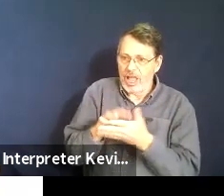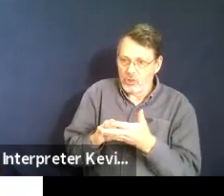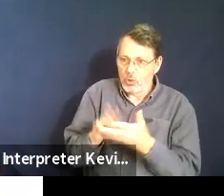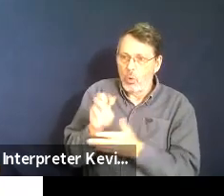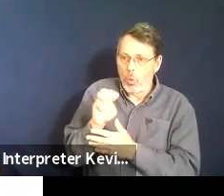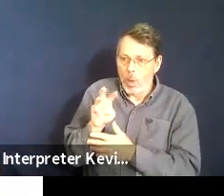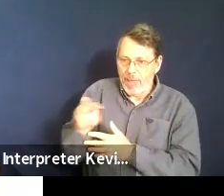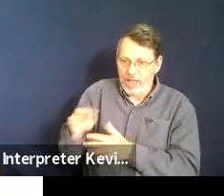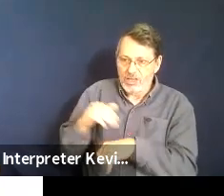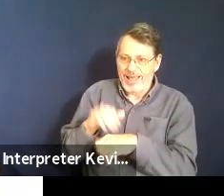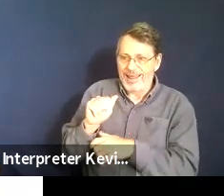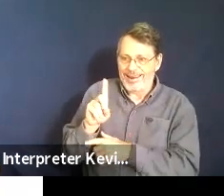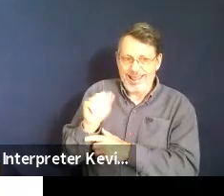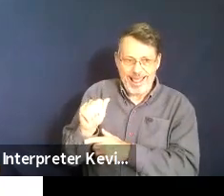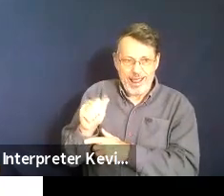adapresentations.org.